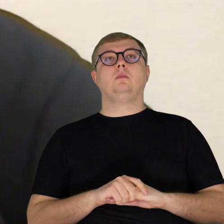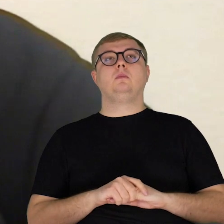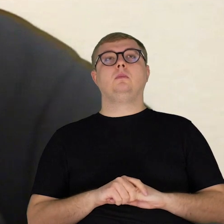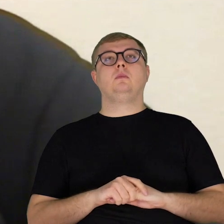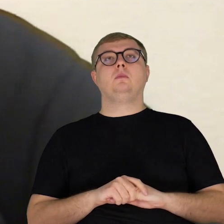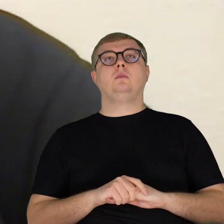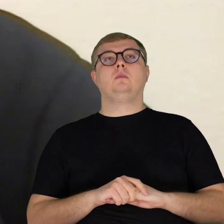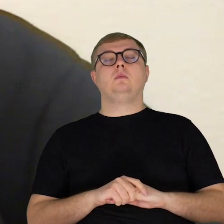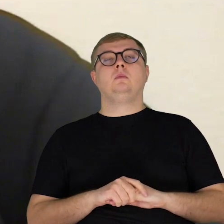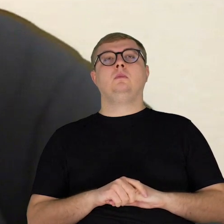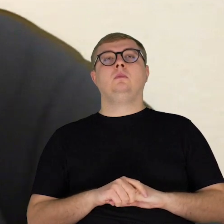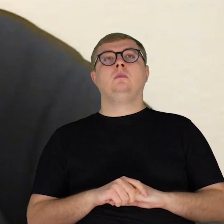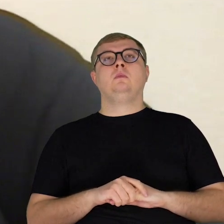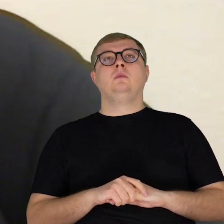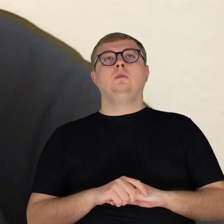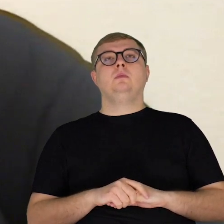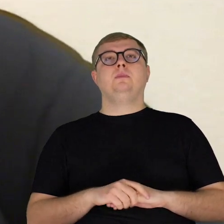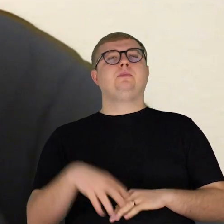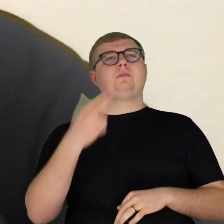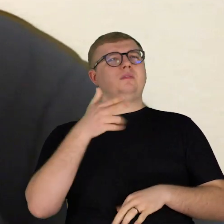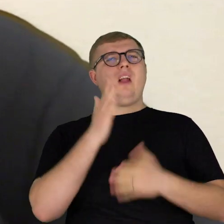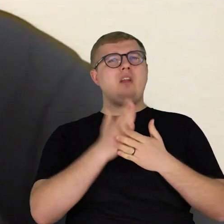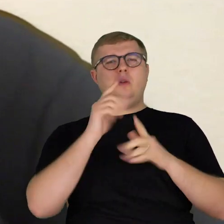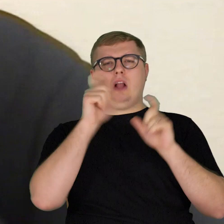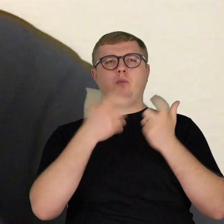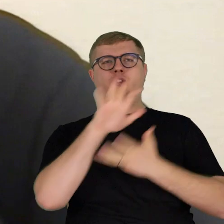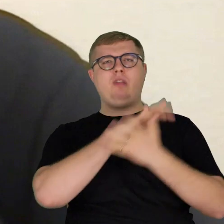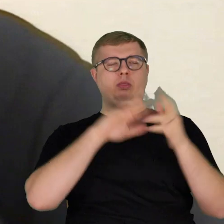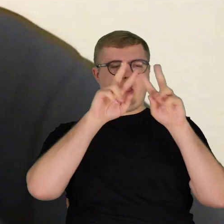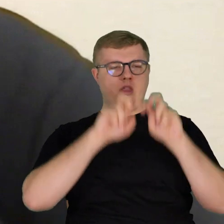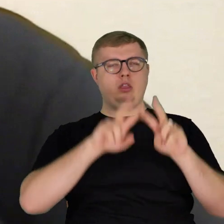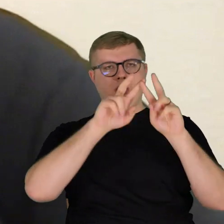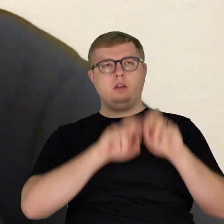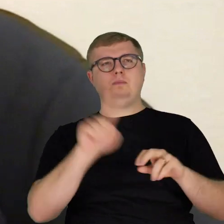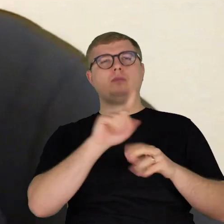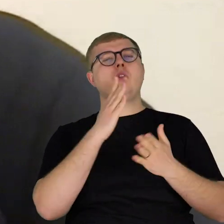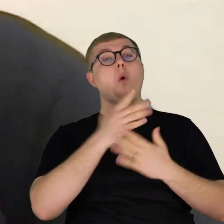to not only like analyzing the world, but also like, you know, help to change it.